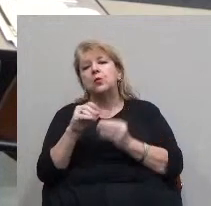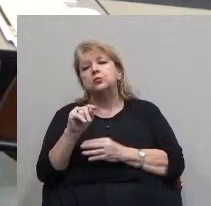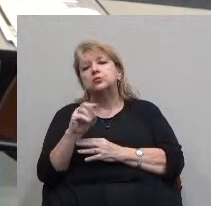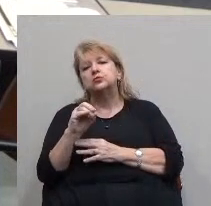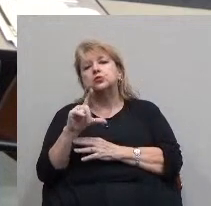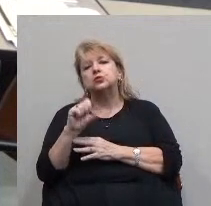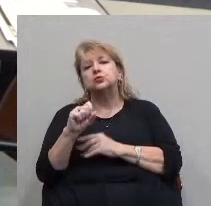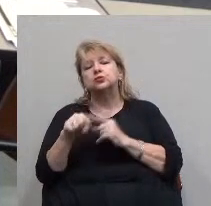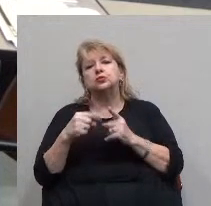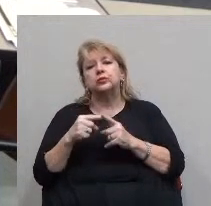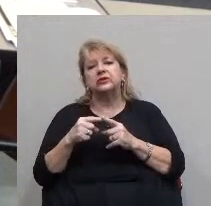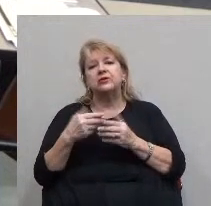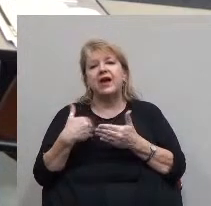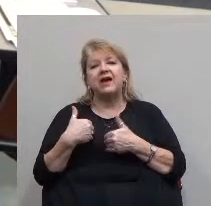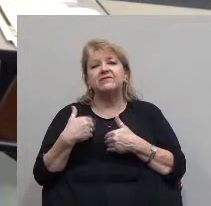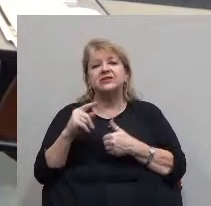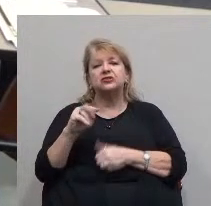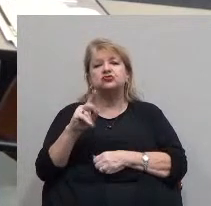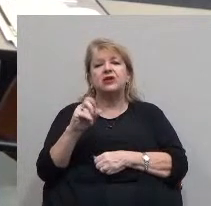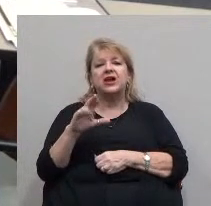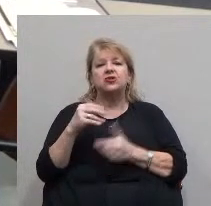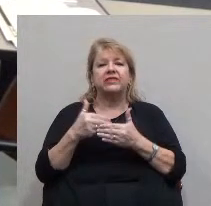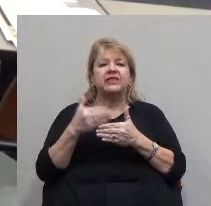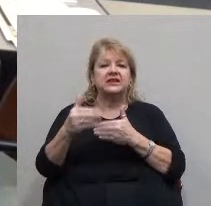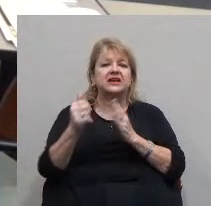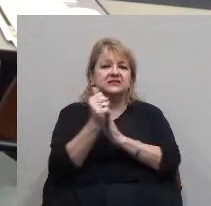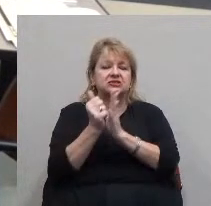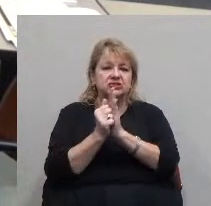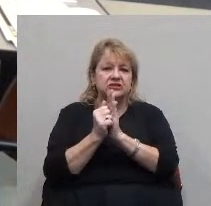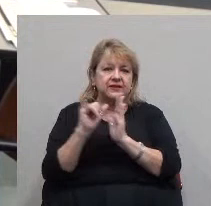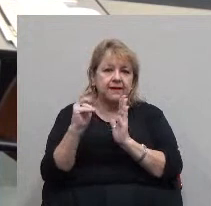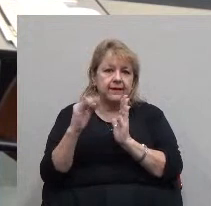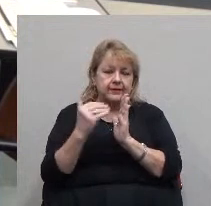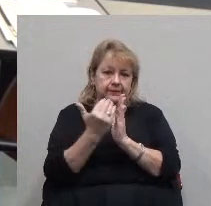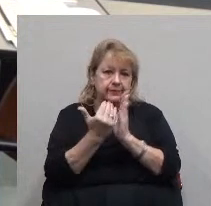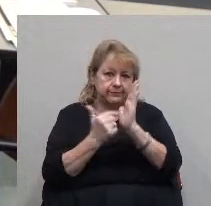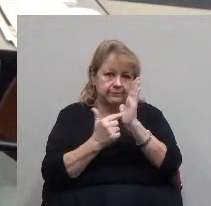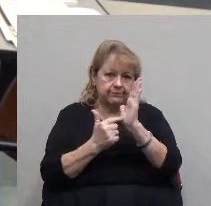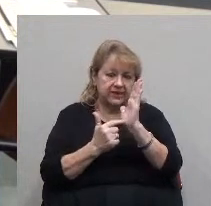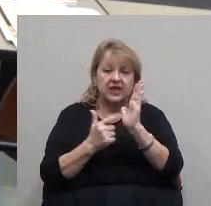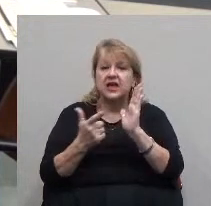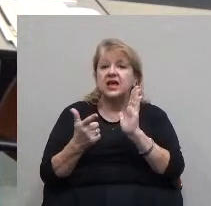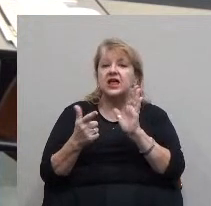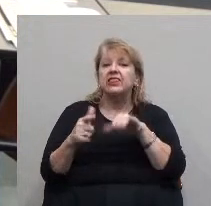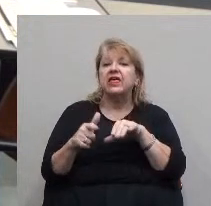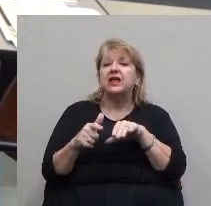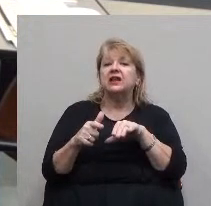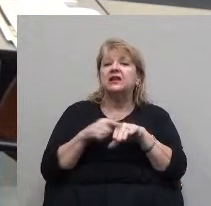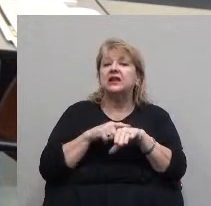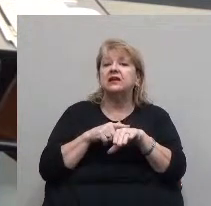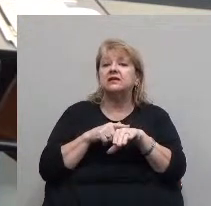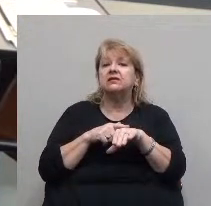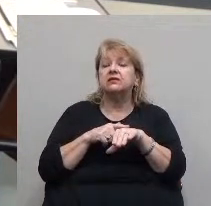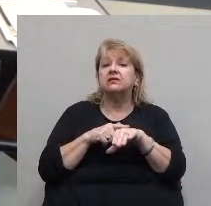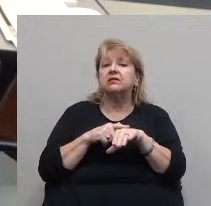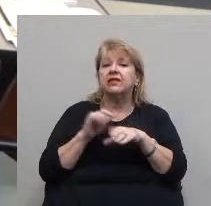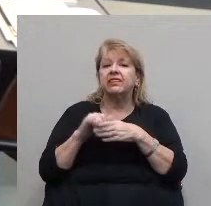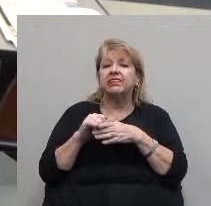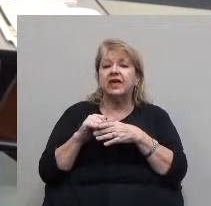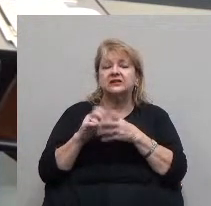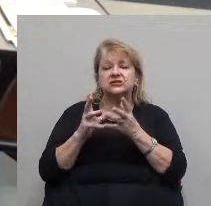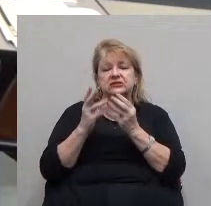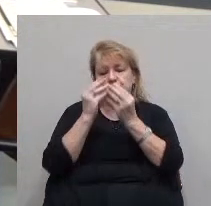the tracker in the next agenda item, because in there, the links that I have provided is a treasure trove